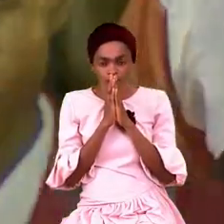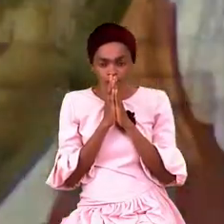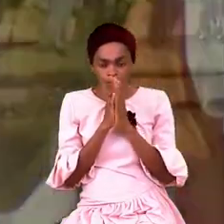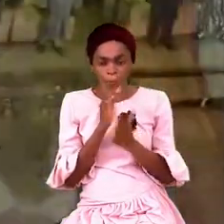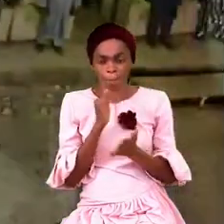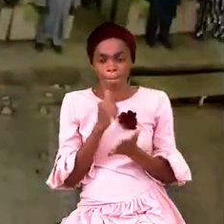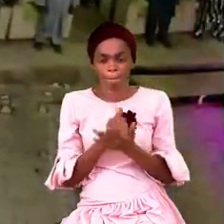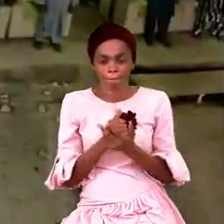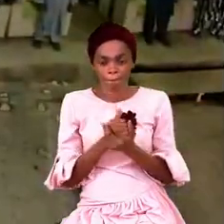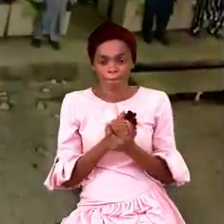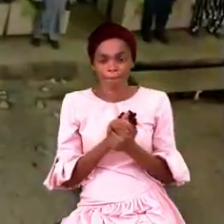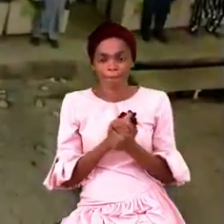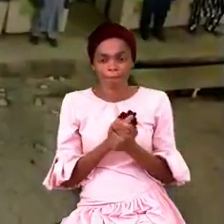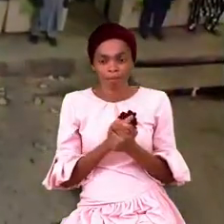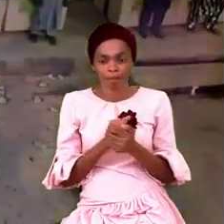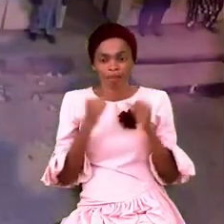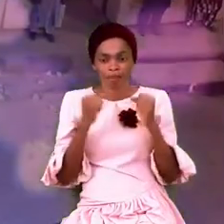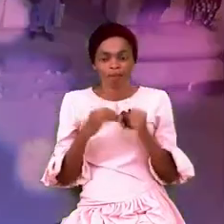change individuals. Amen.